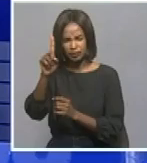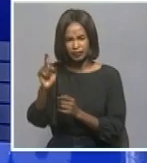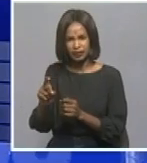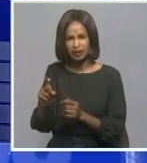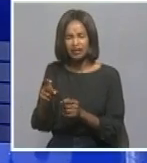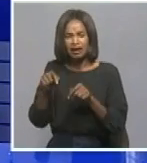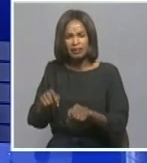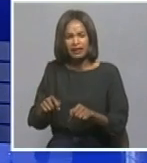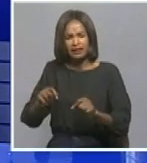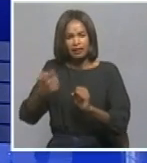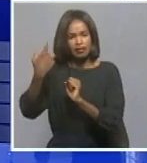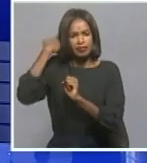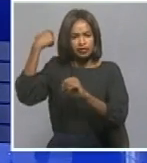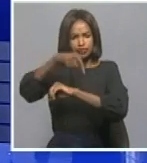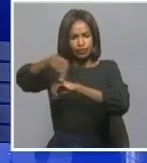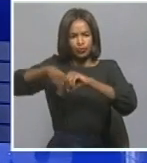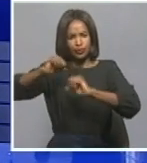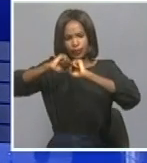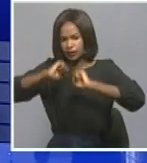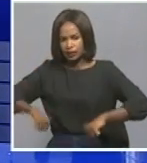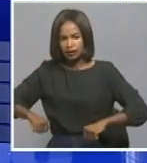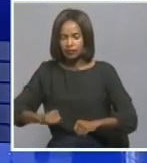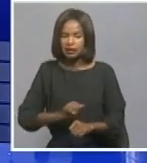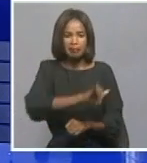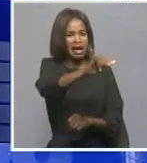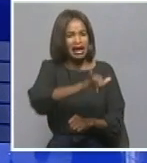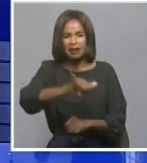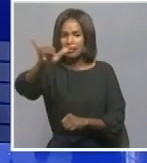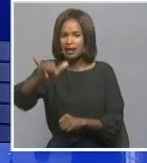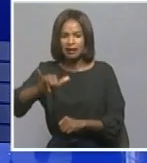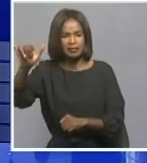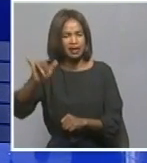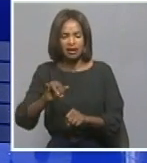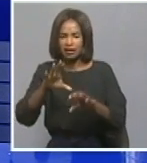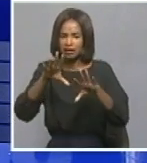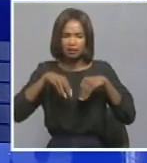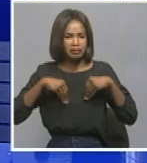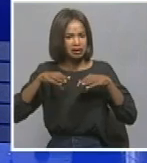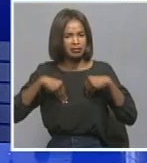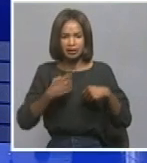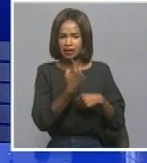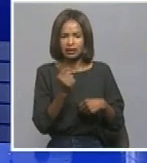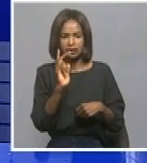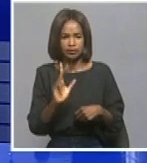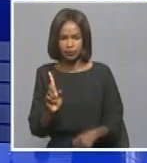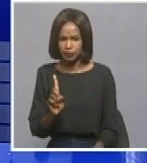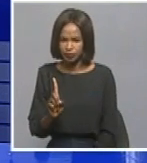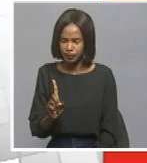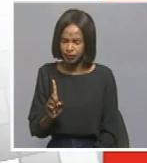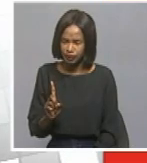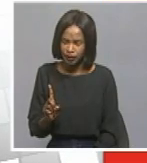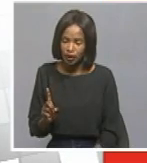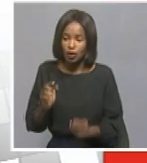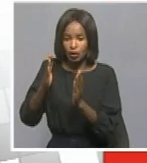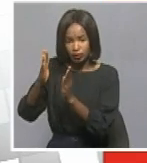the measures the ministry has put in place as part of the state of emergency and lockdown. Okay, we have released those